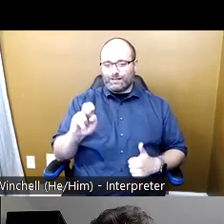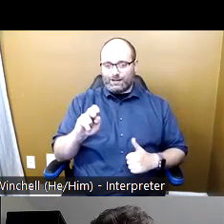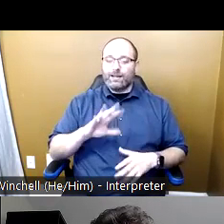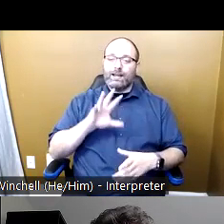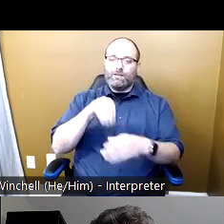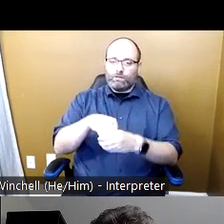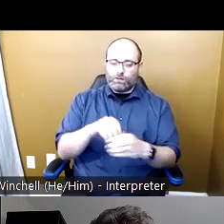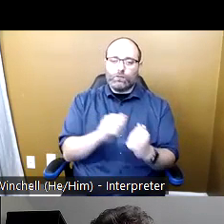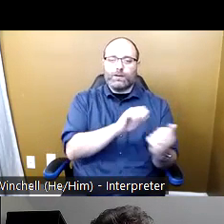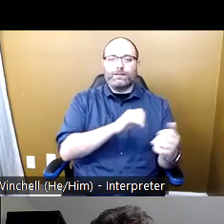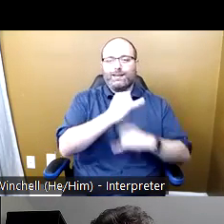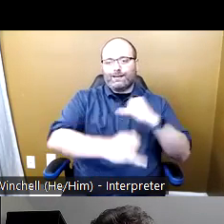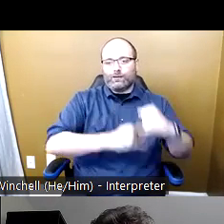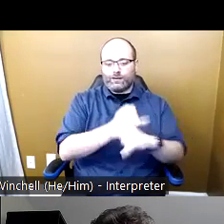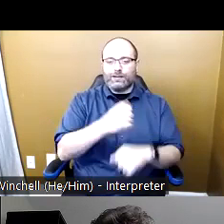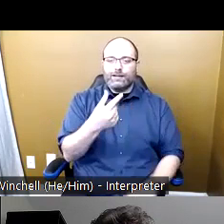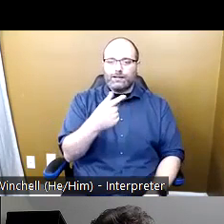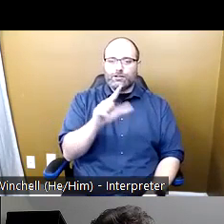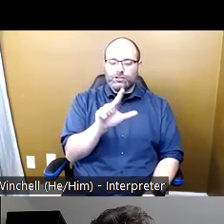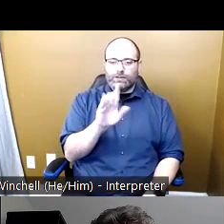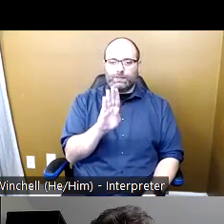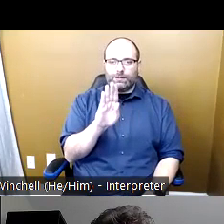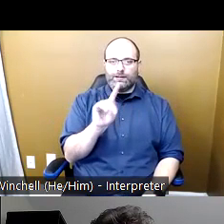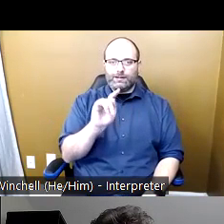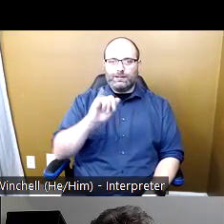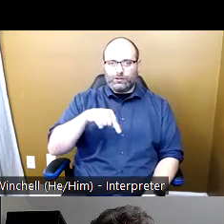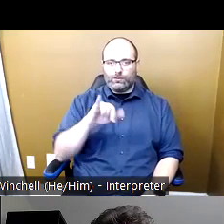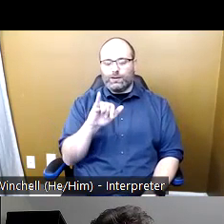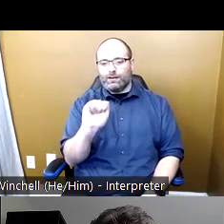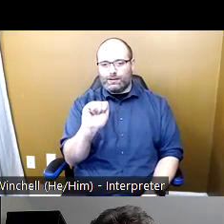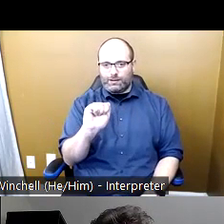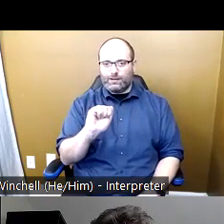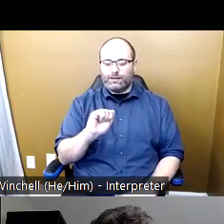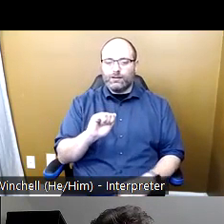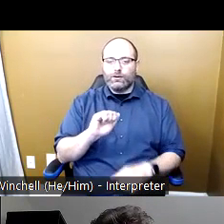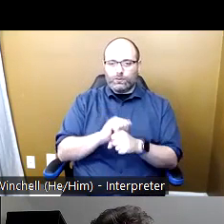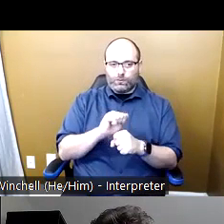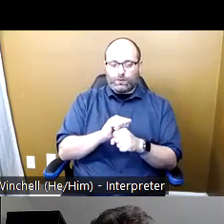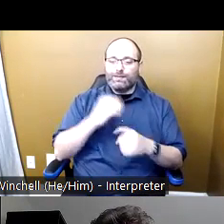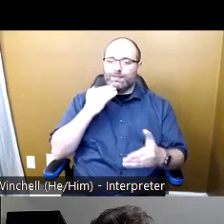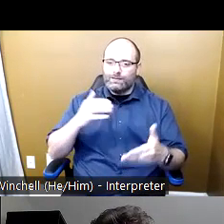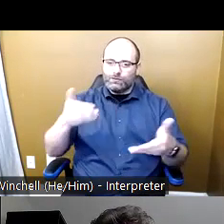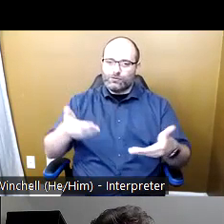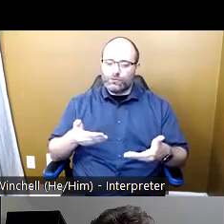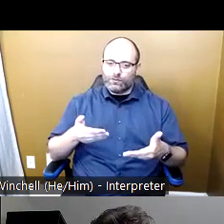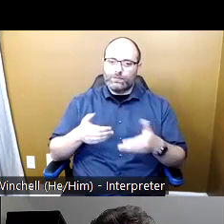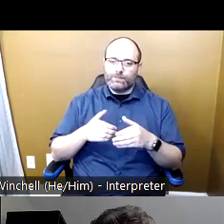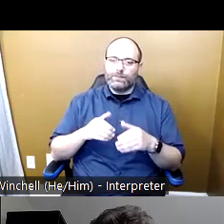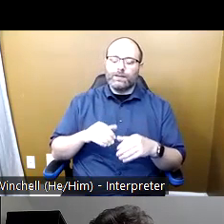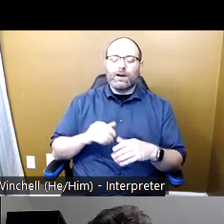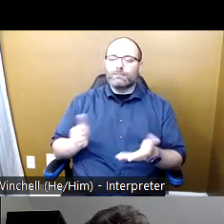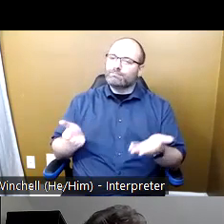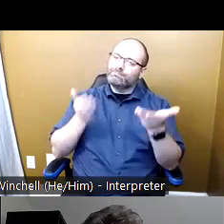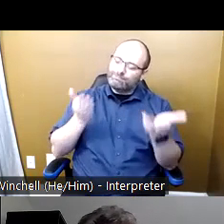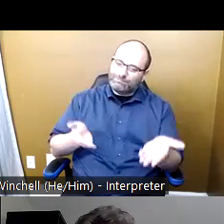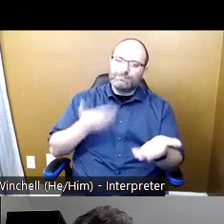international LGBTQI plus Roma community work. So please join me in welcoming our esteemed